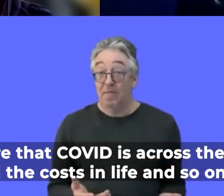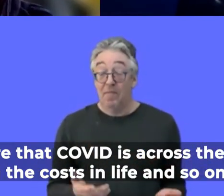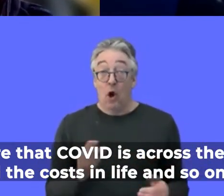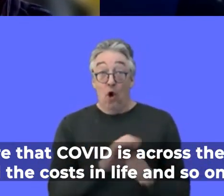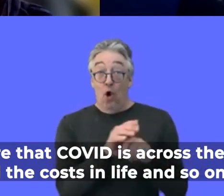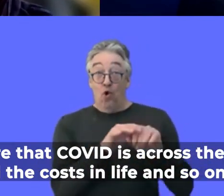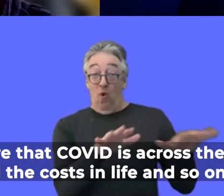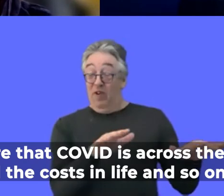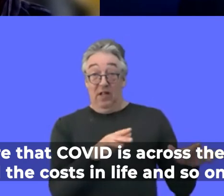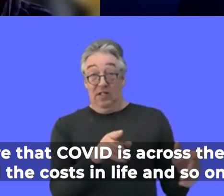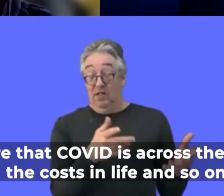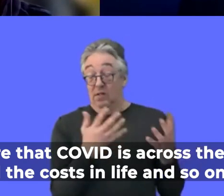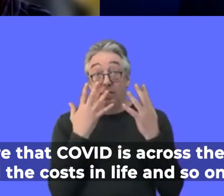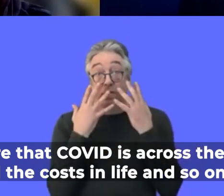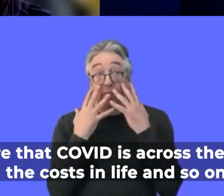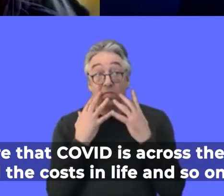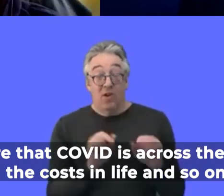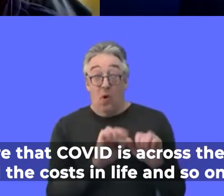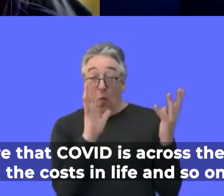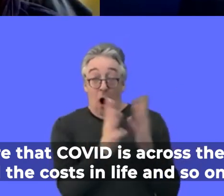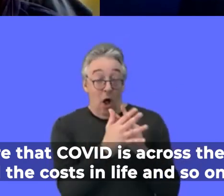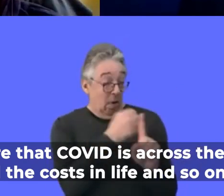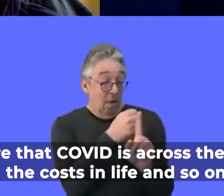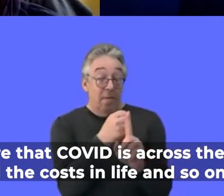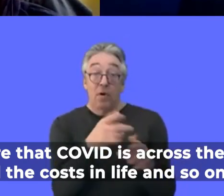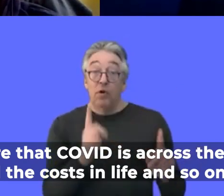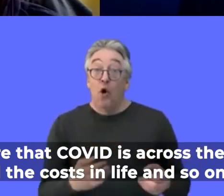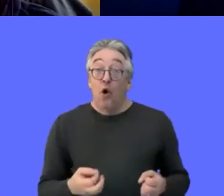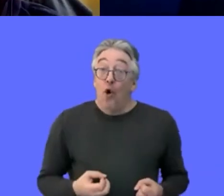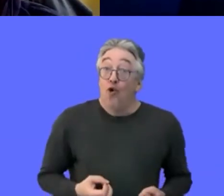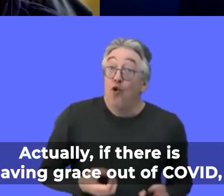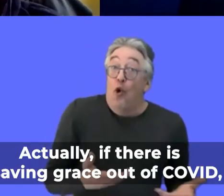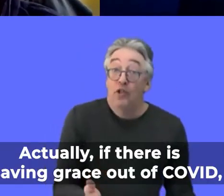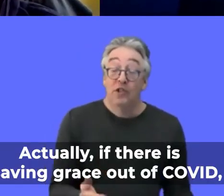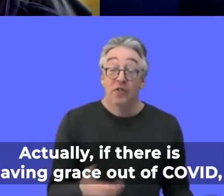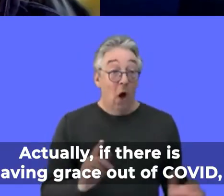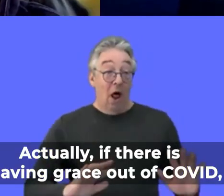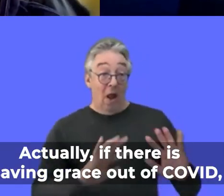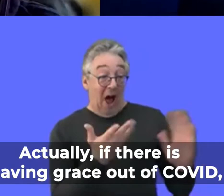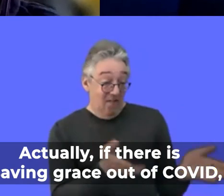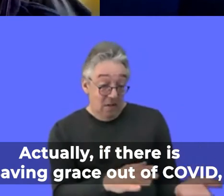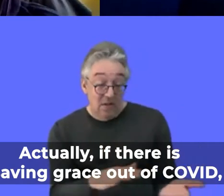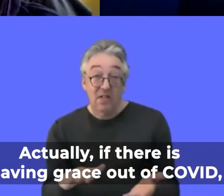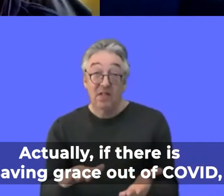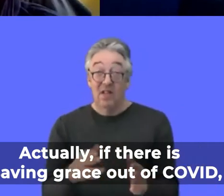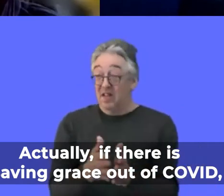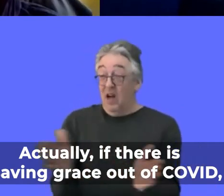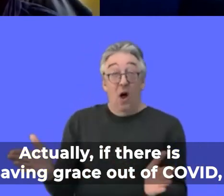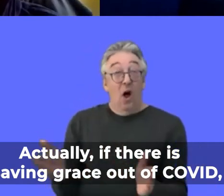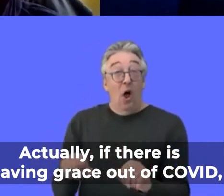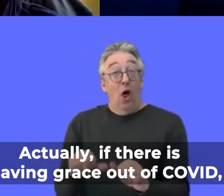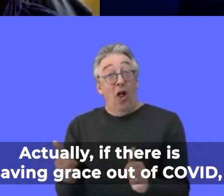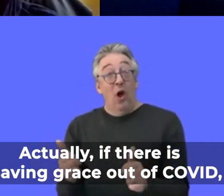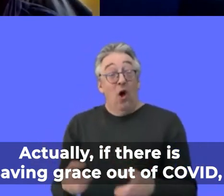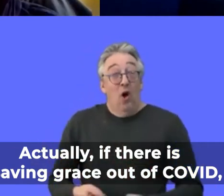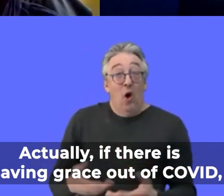is across the world and the costs in life and so on. But actually, if there is a